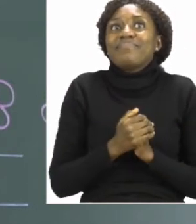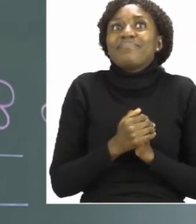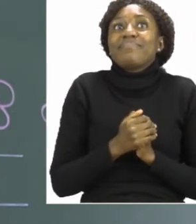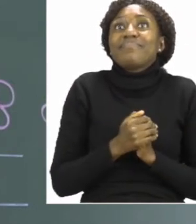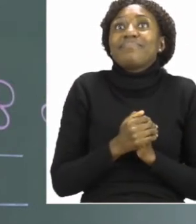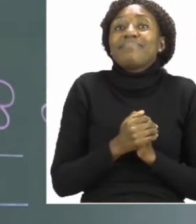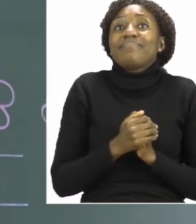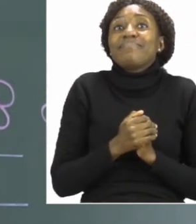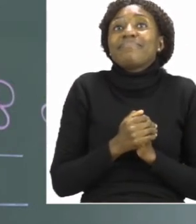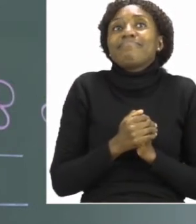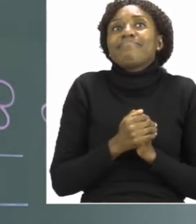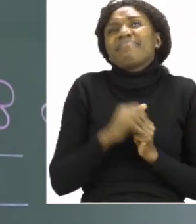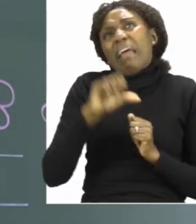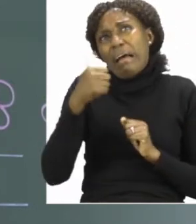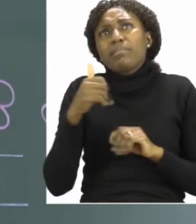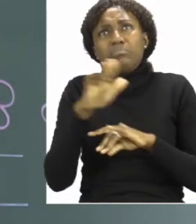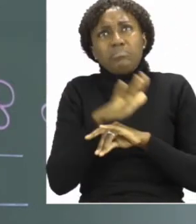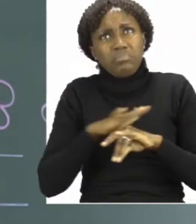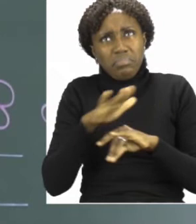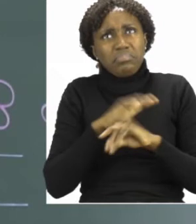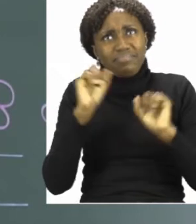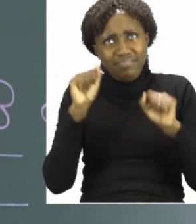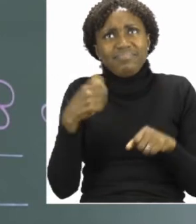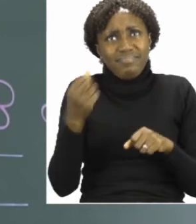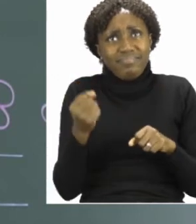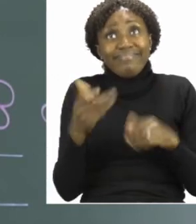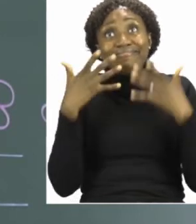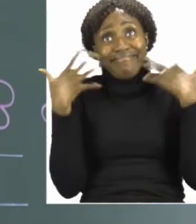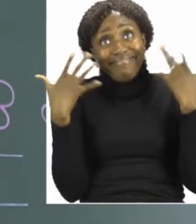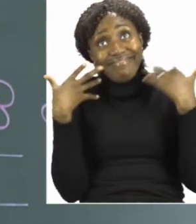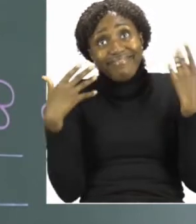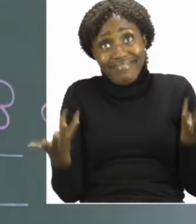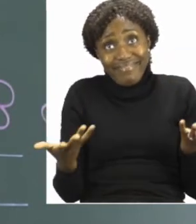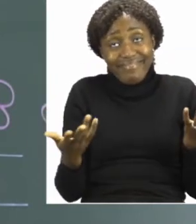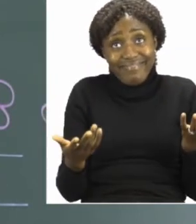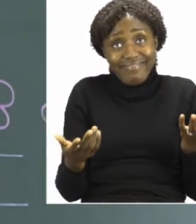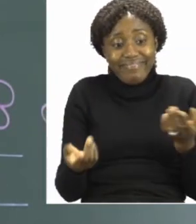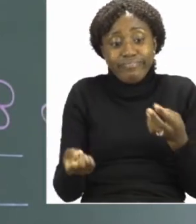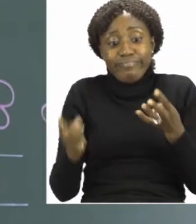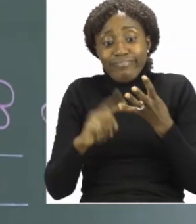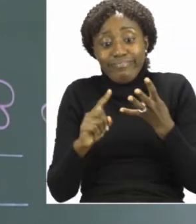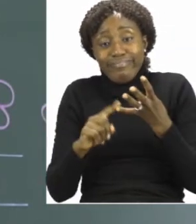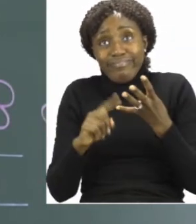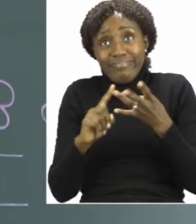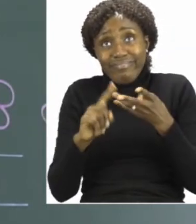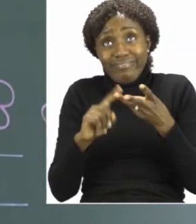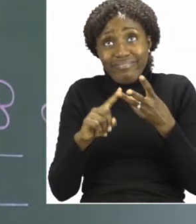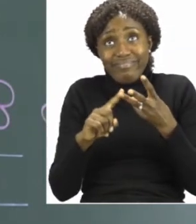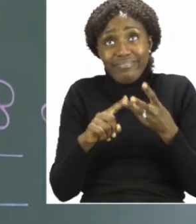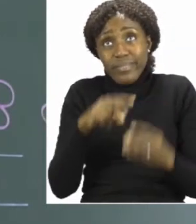only pets you can have. You can even have a cat. Now let's move on to the next animal we can